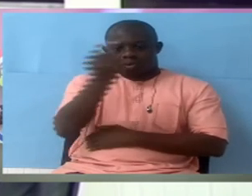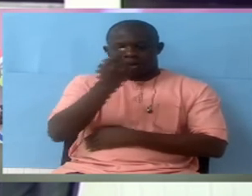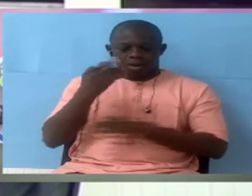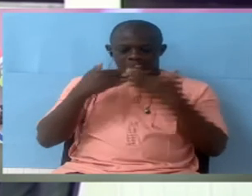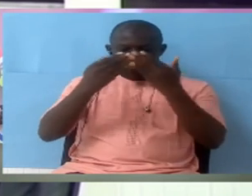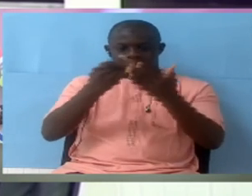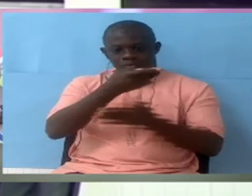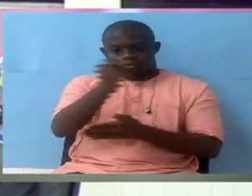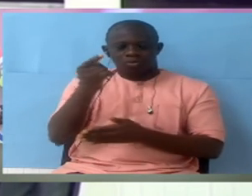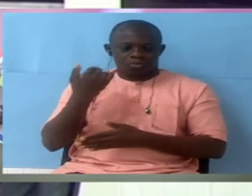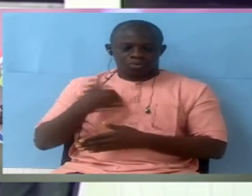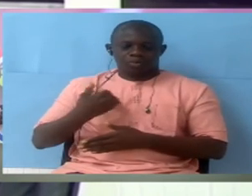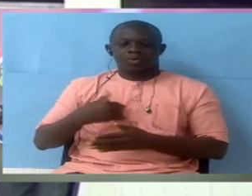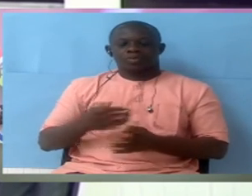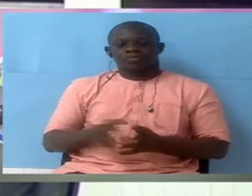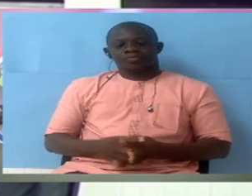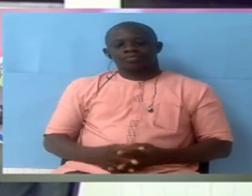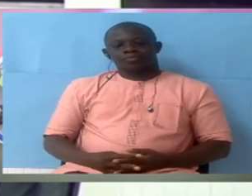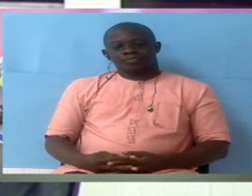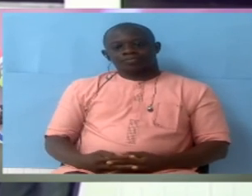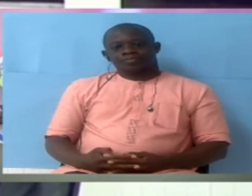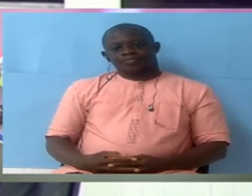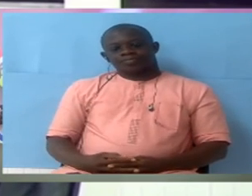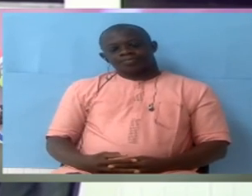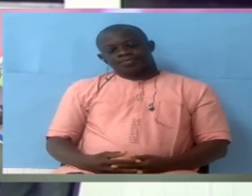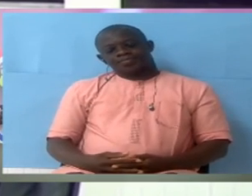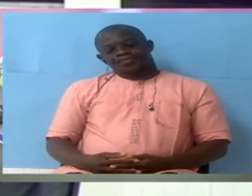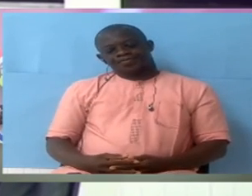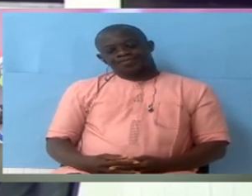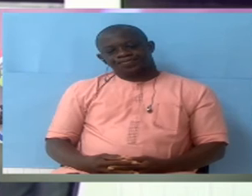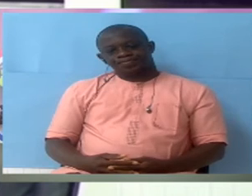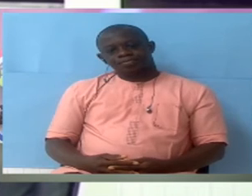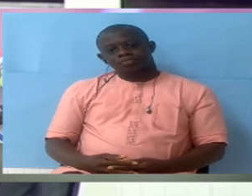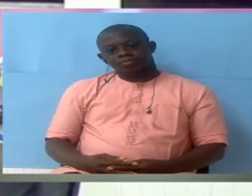pour gis lu gëna metti li way nak du téré dëgg bi rek la leena wax.